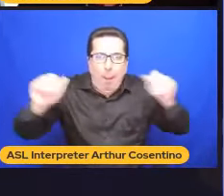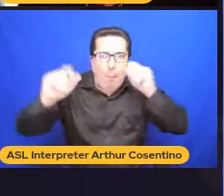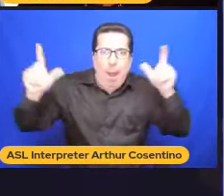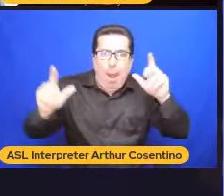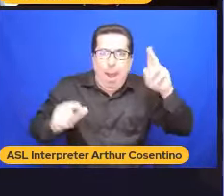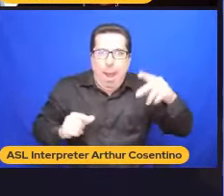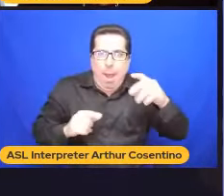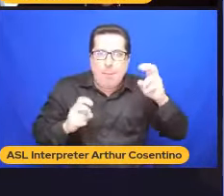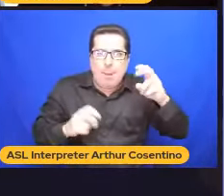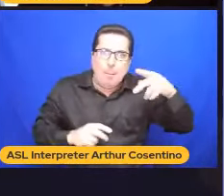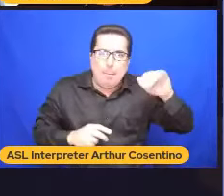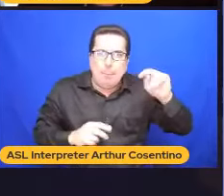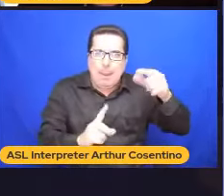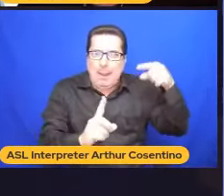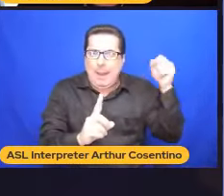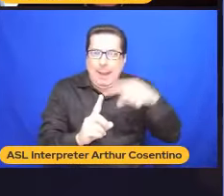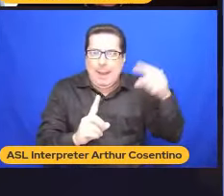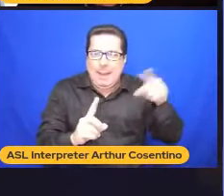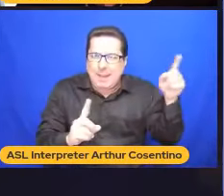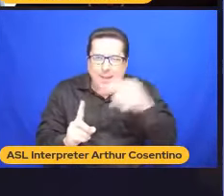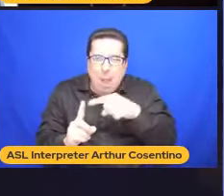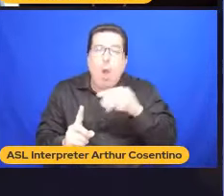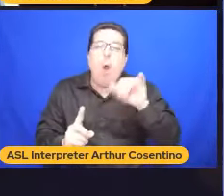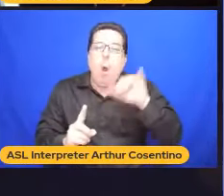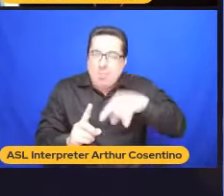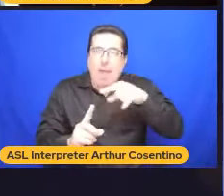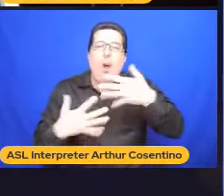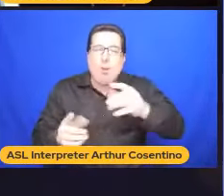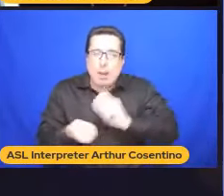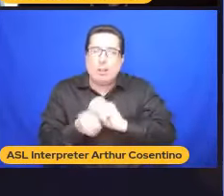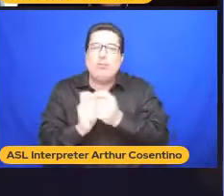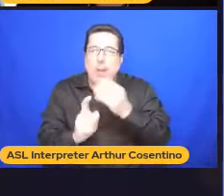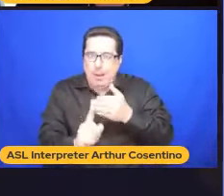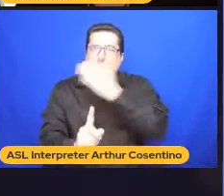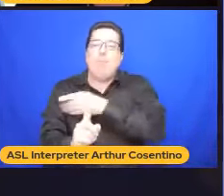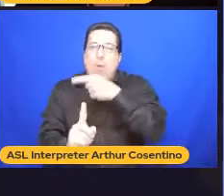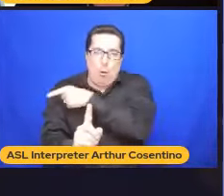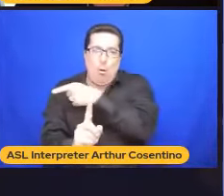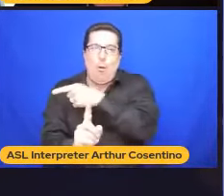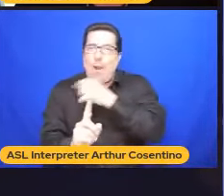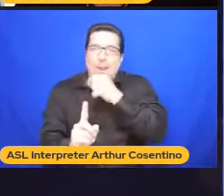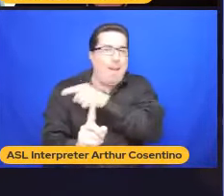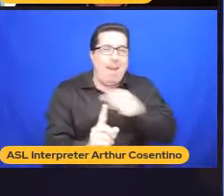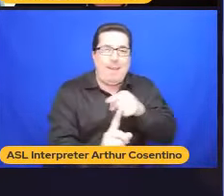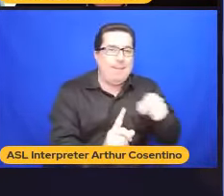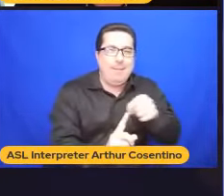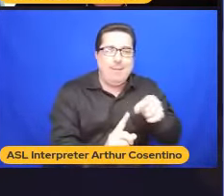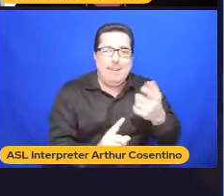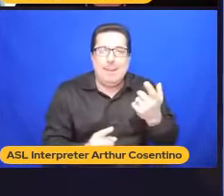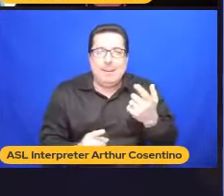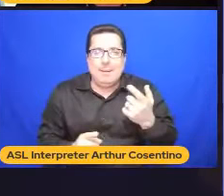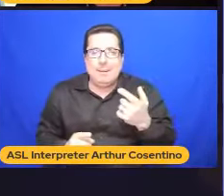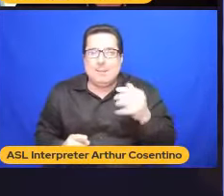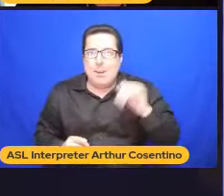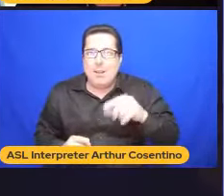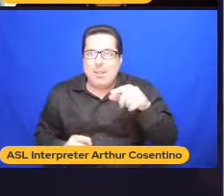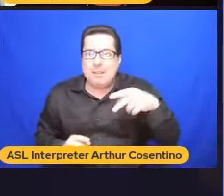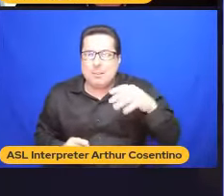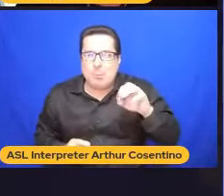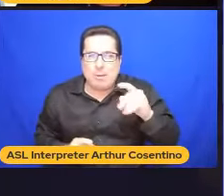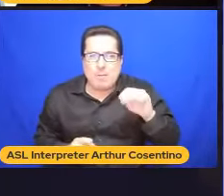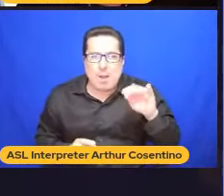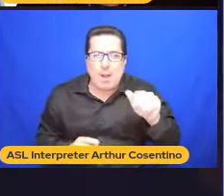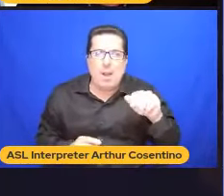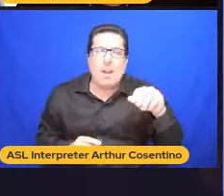before we say, oh, right, this piece changed beforehand. This is a Prometheus, a Grafana dashboard on a